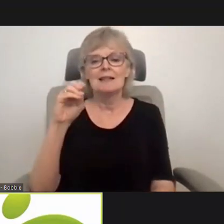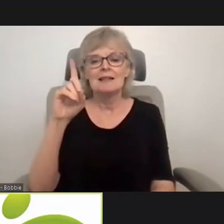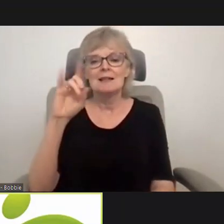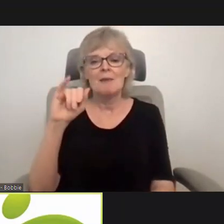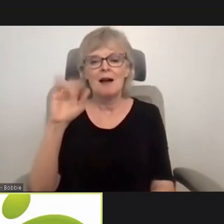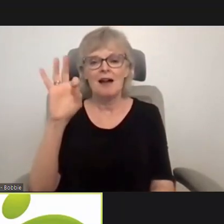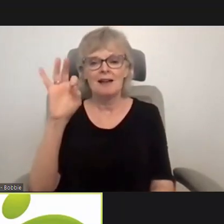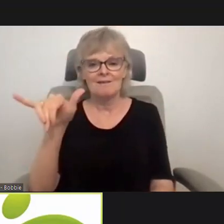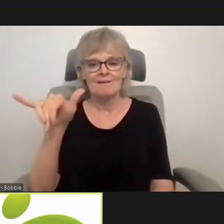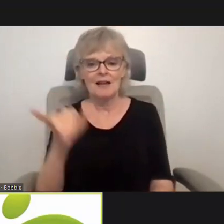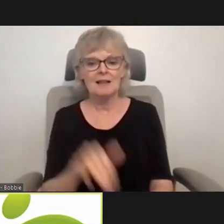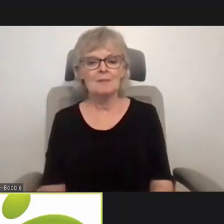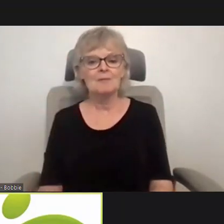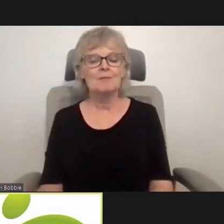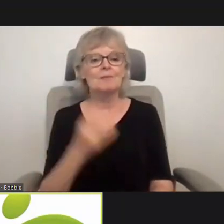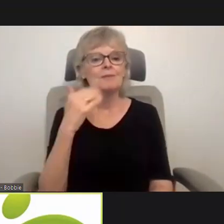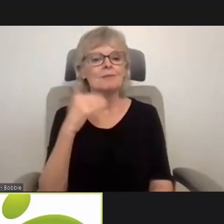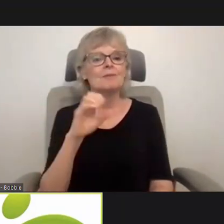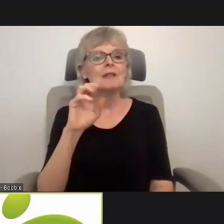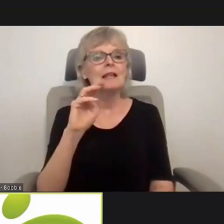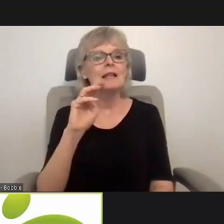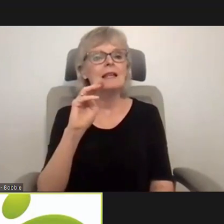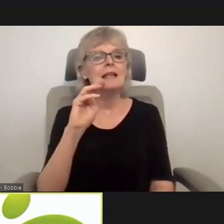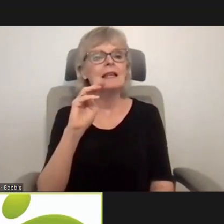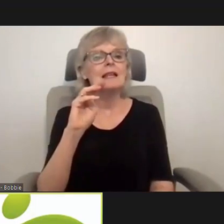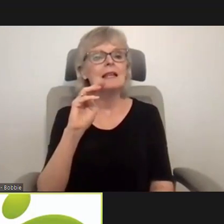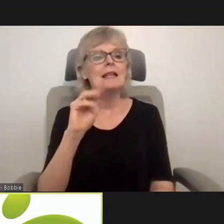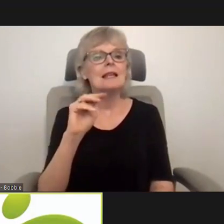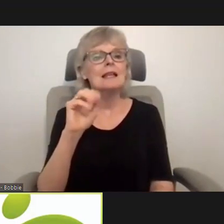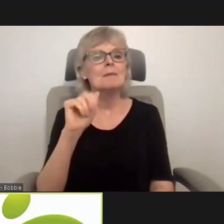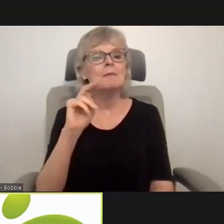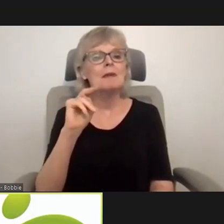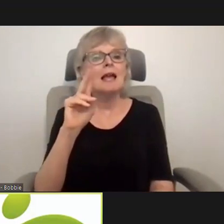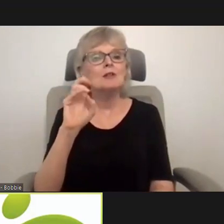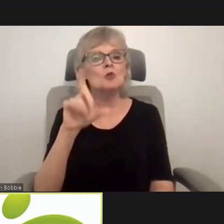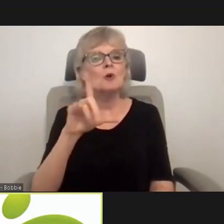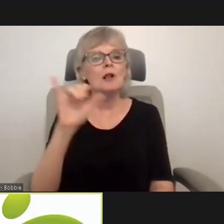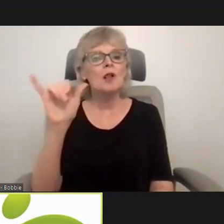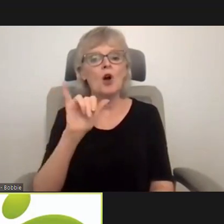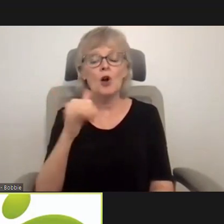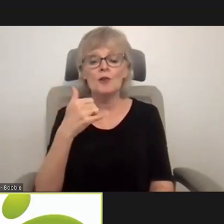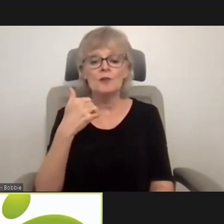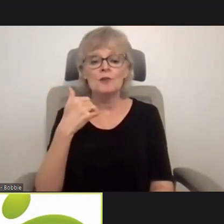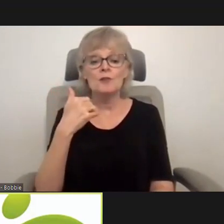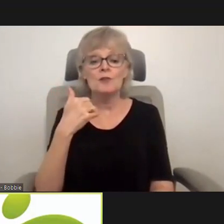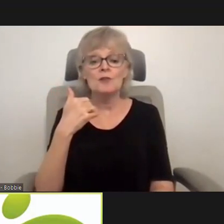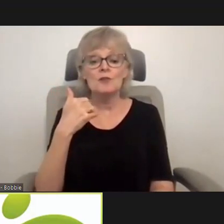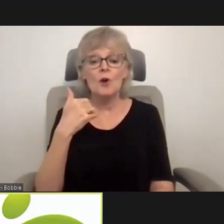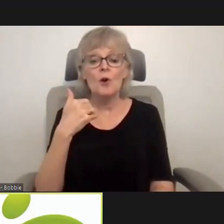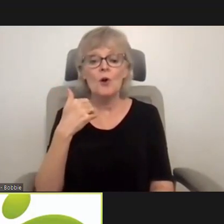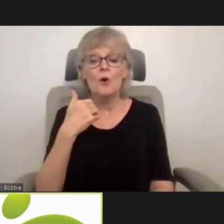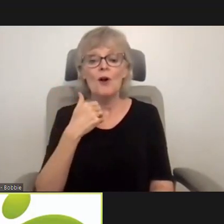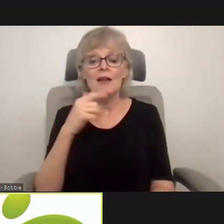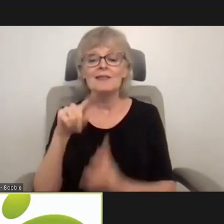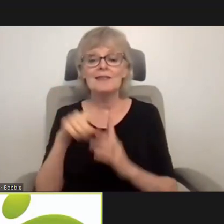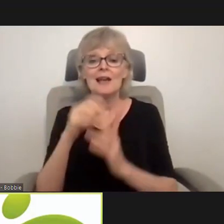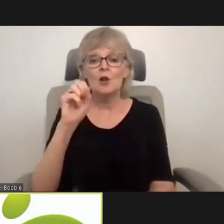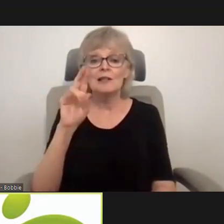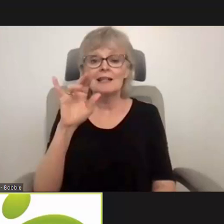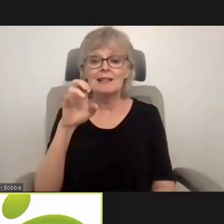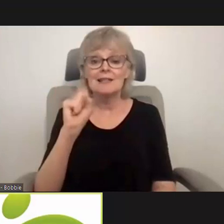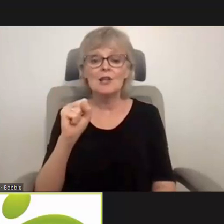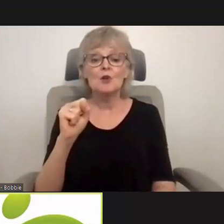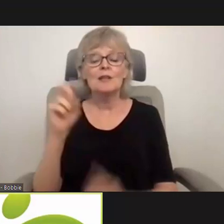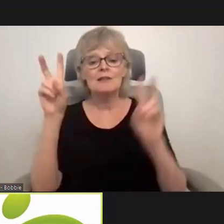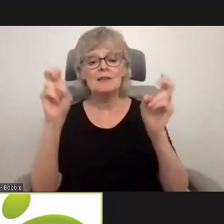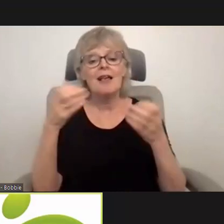And then Emmanuel also launched a series called Let's Talk About It, where he sits down